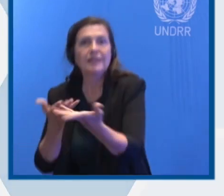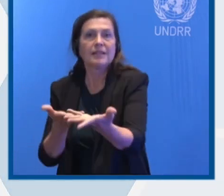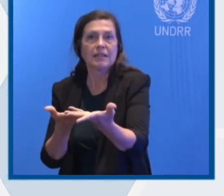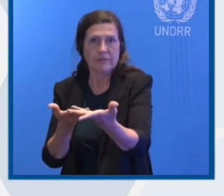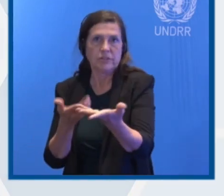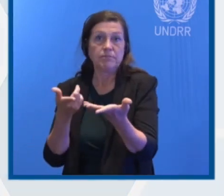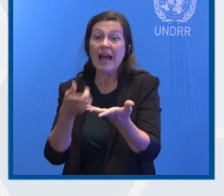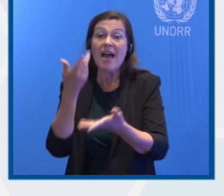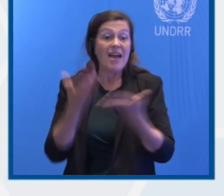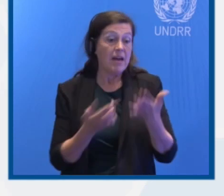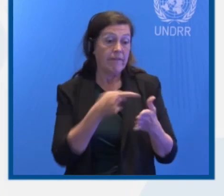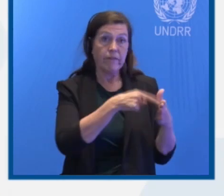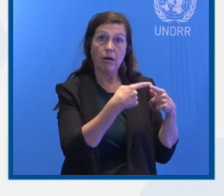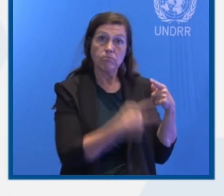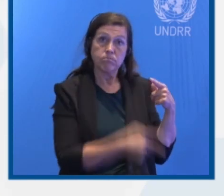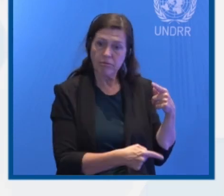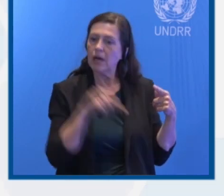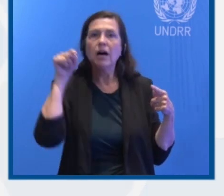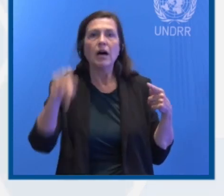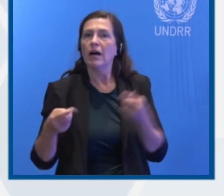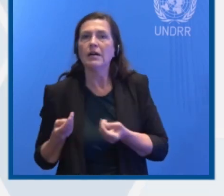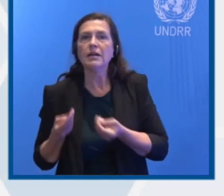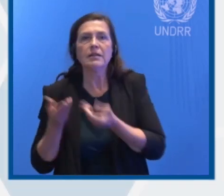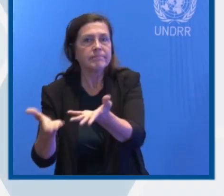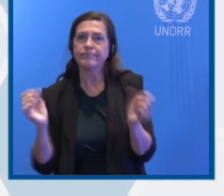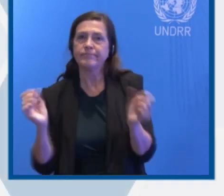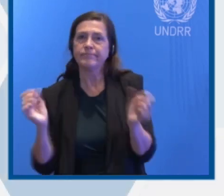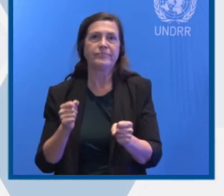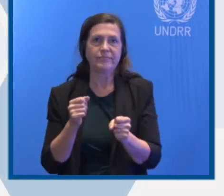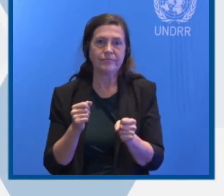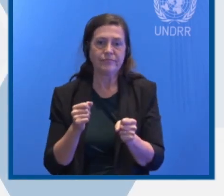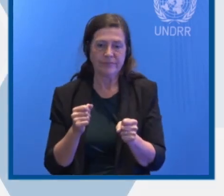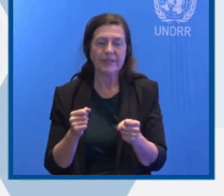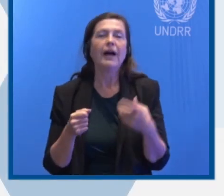secured. That is also what is also important, the